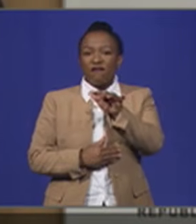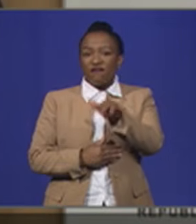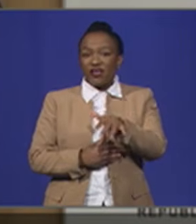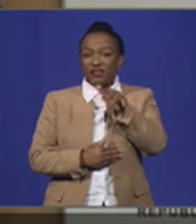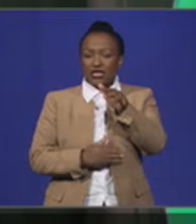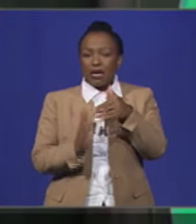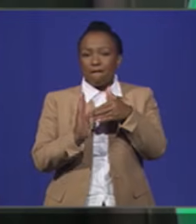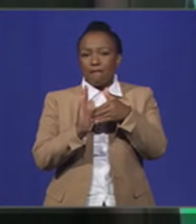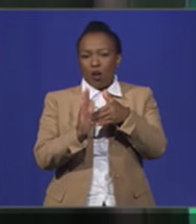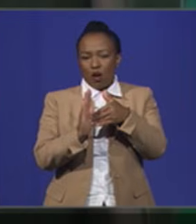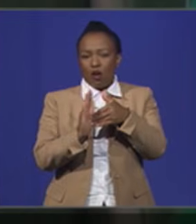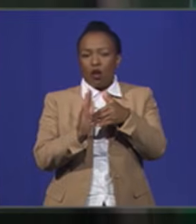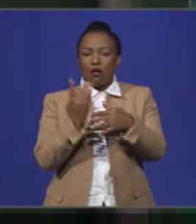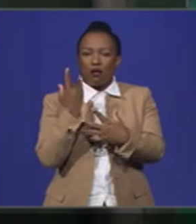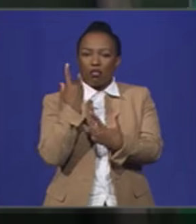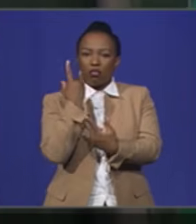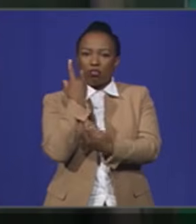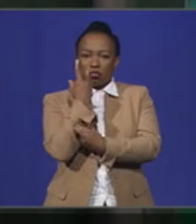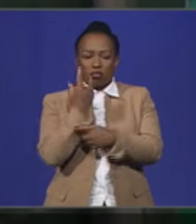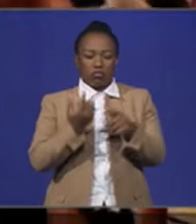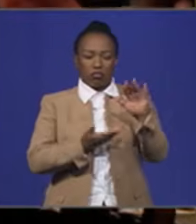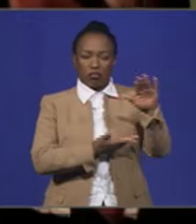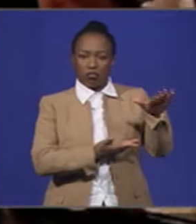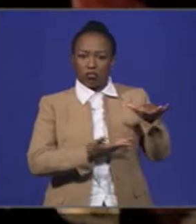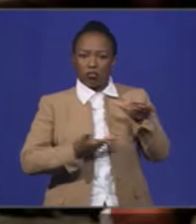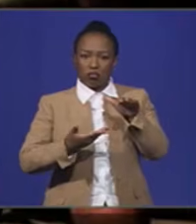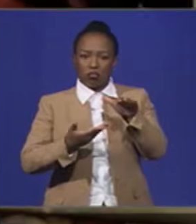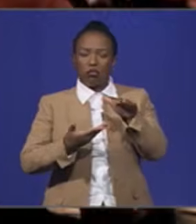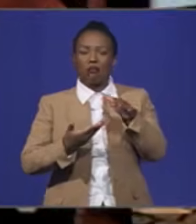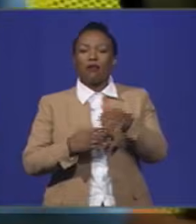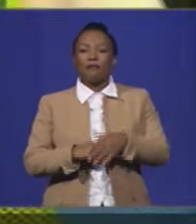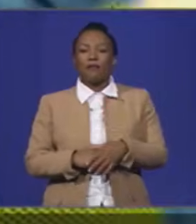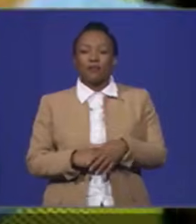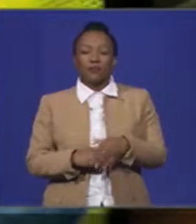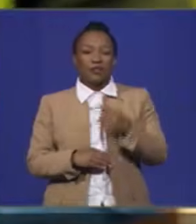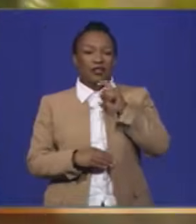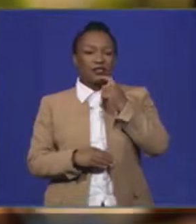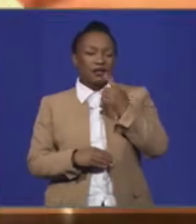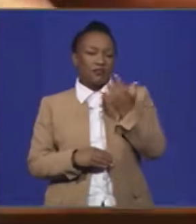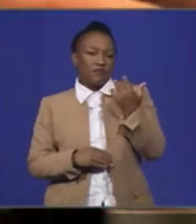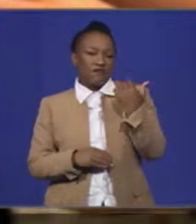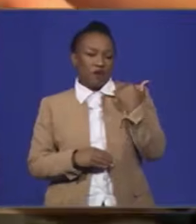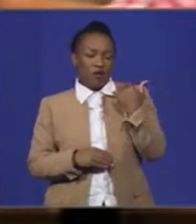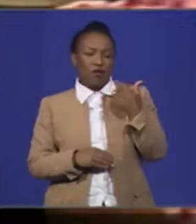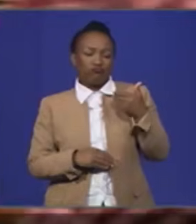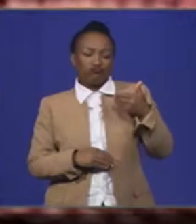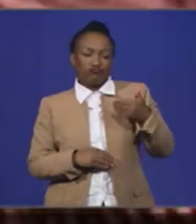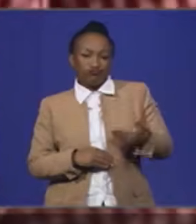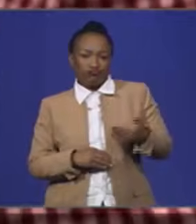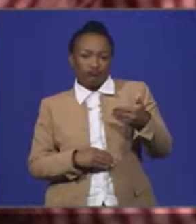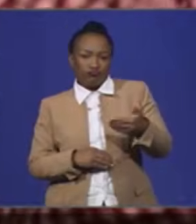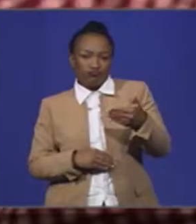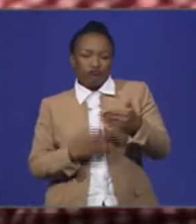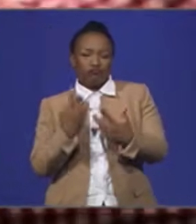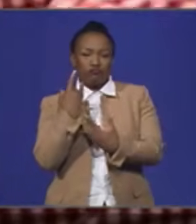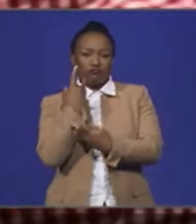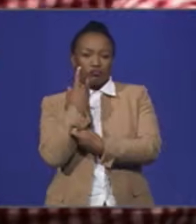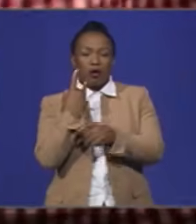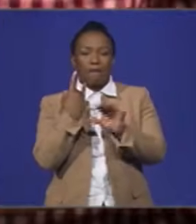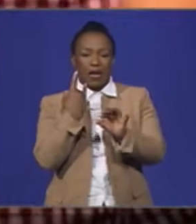million vaccines. A re go phasaladitswe lenaneo la moento wa ka gale le le itsegeng ka routine vaccination scheme ka